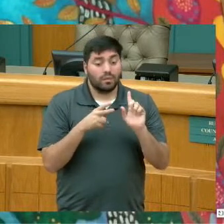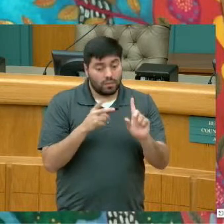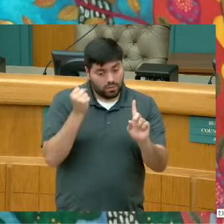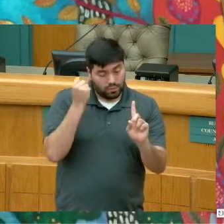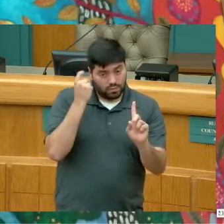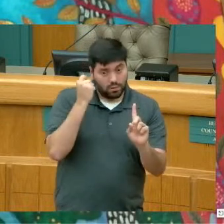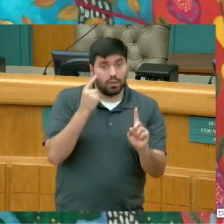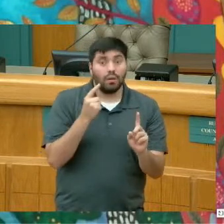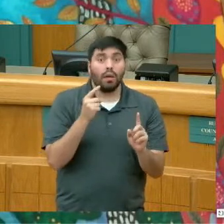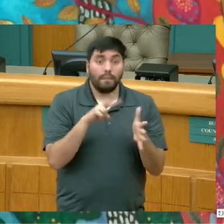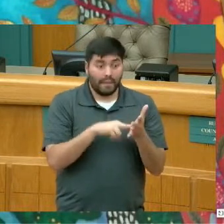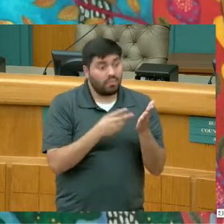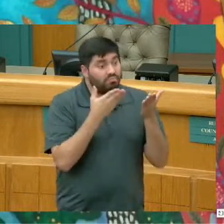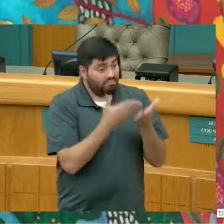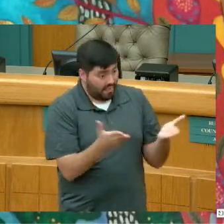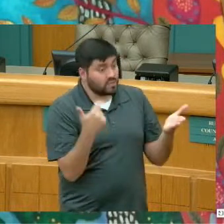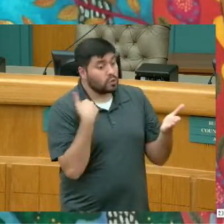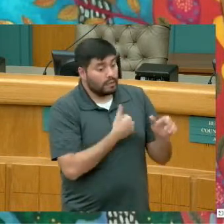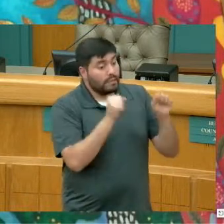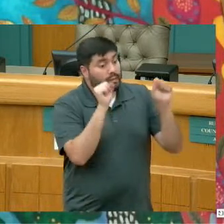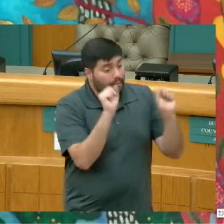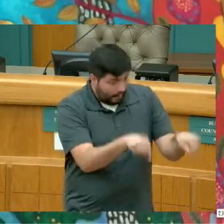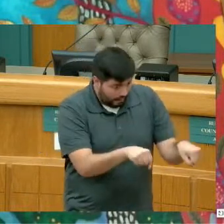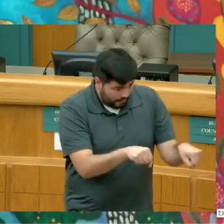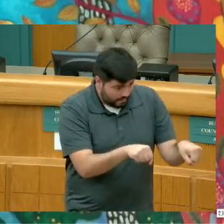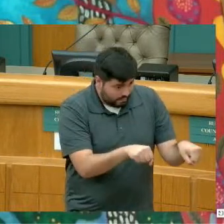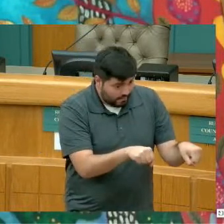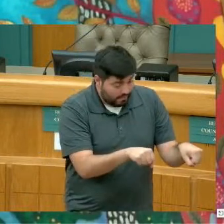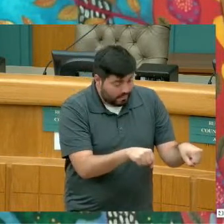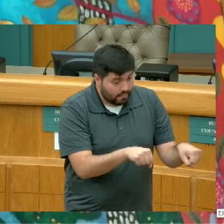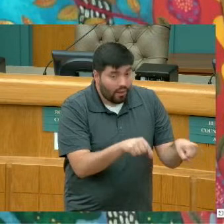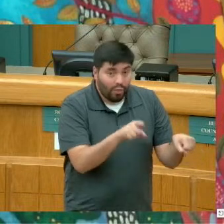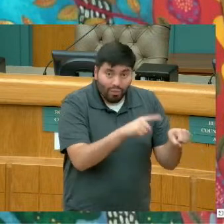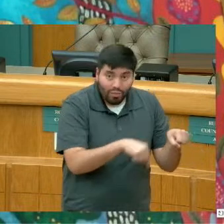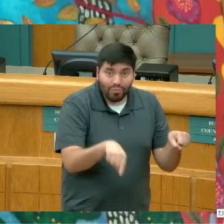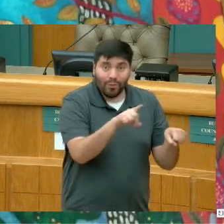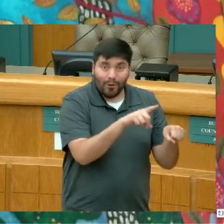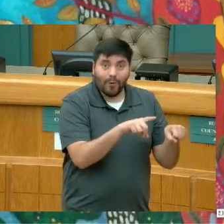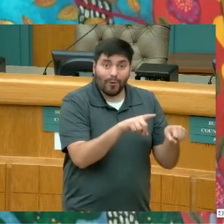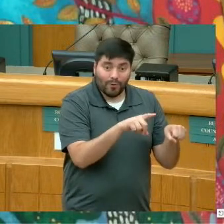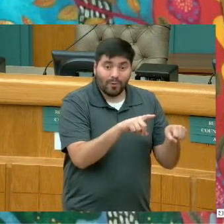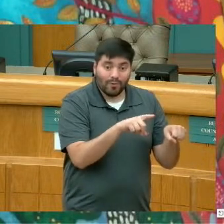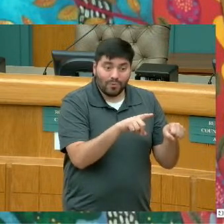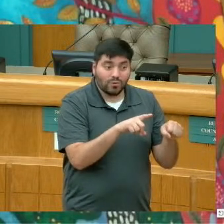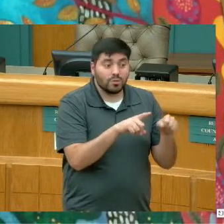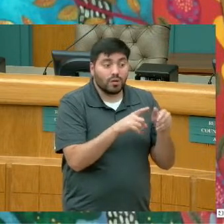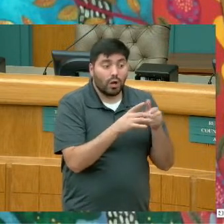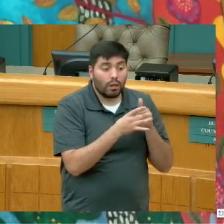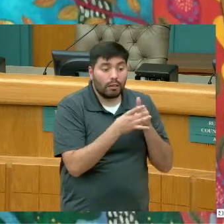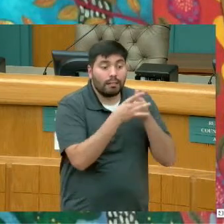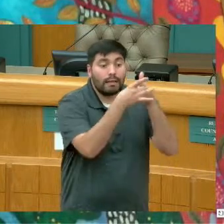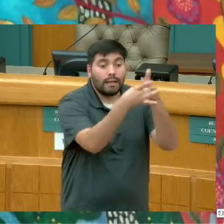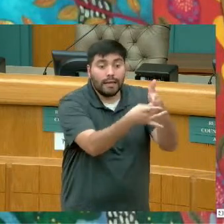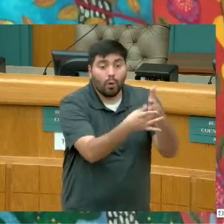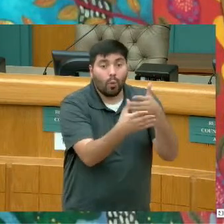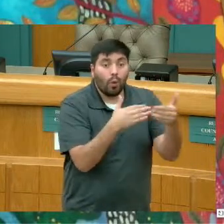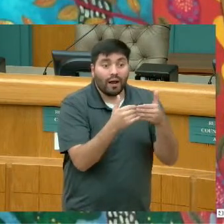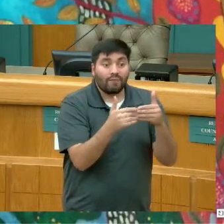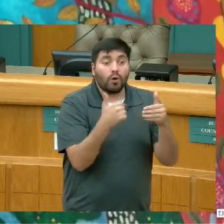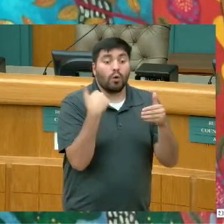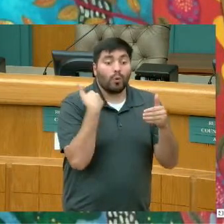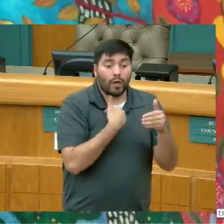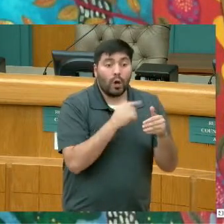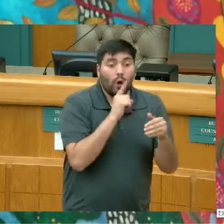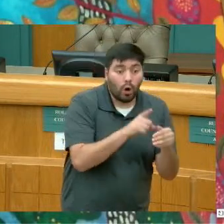daily. So there are things that we can and can't do, and these are the things that are driving what we are and what